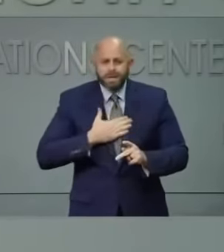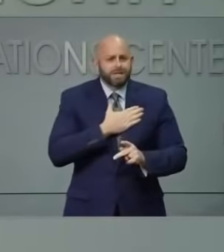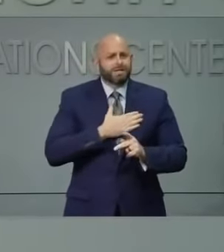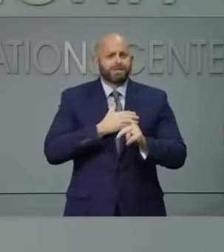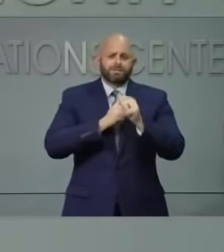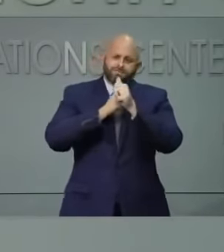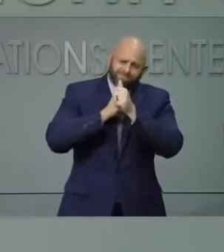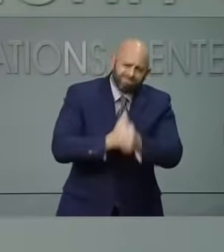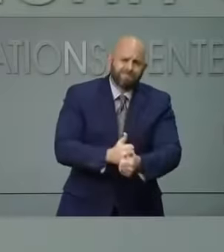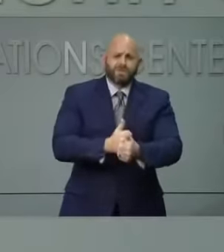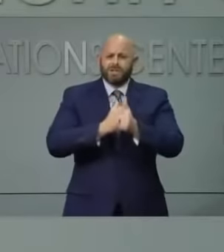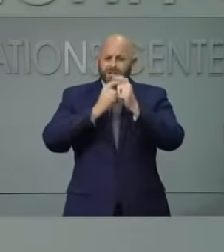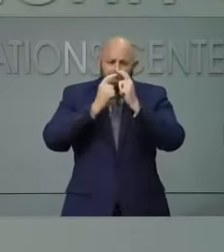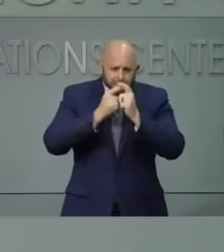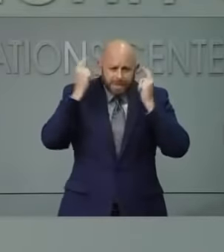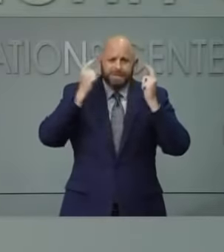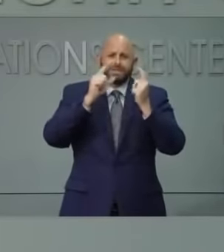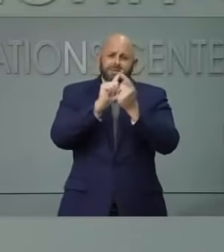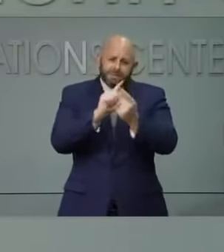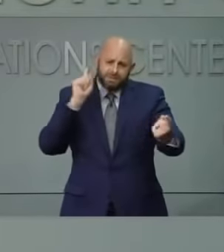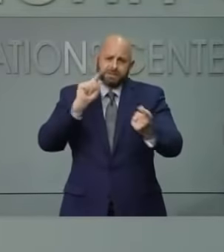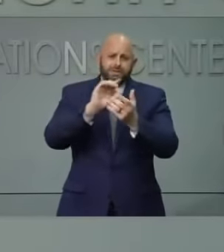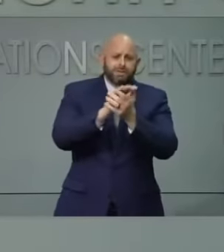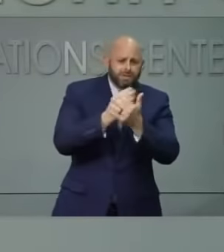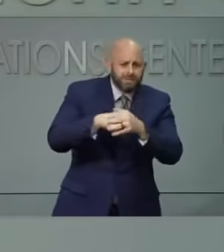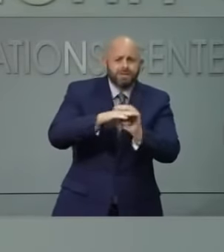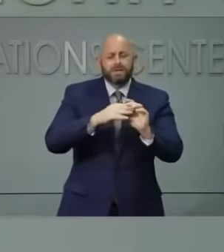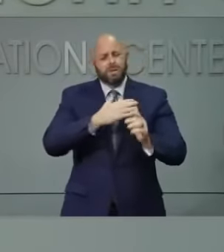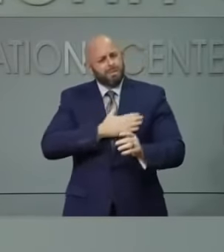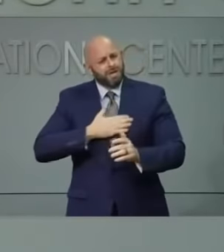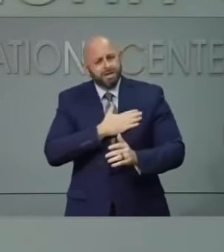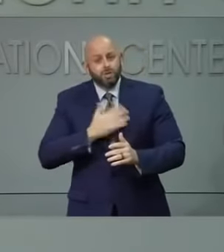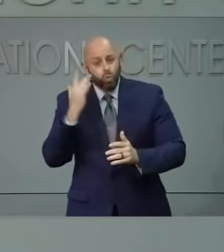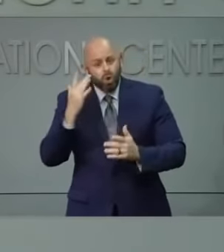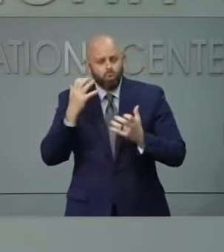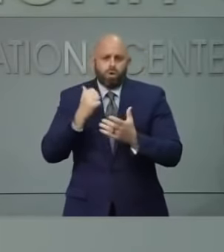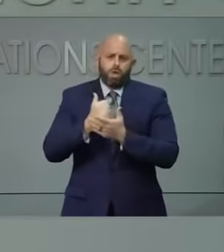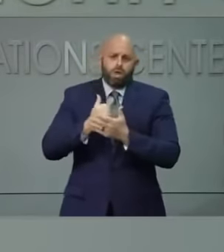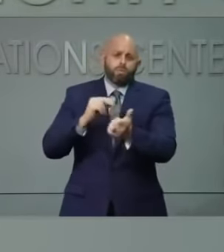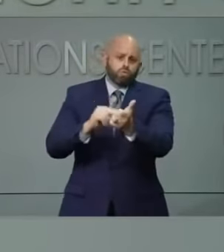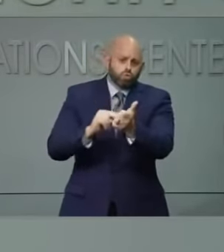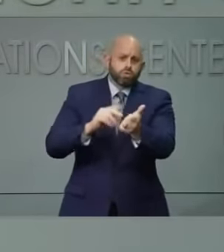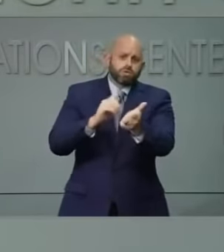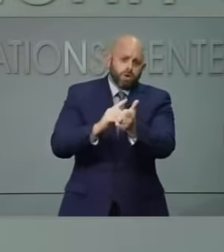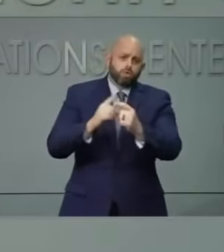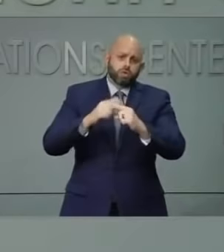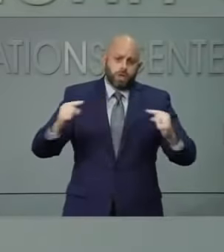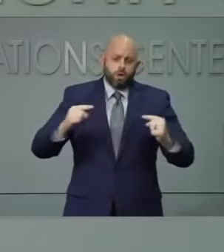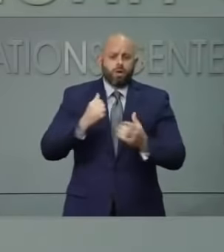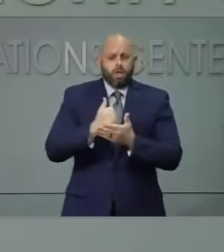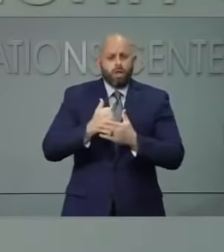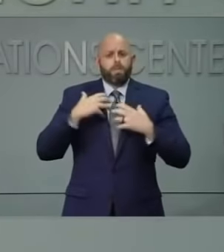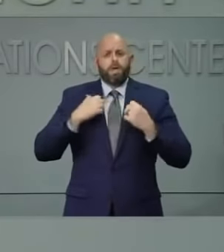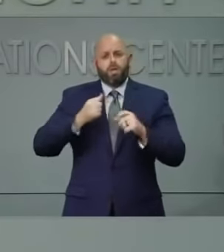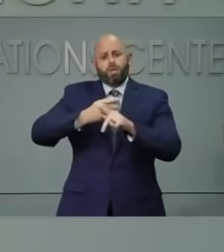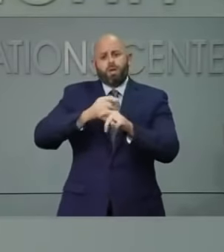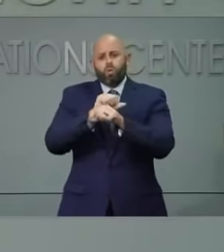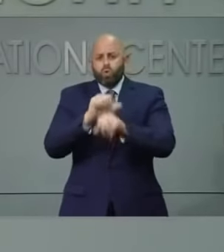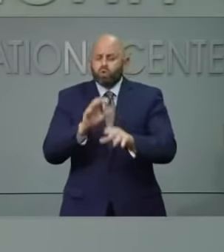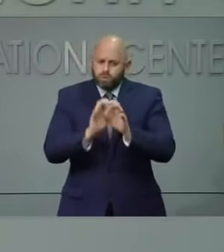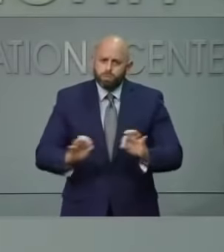on this and to try to help these healthcare workers and to try to slow the spread of this virus. Would you want to add anything to that, Doc?